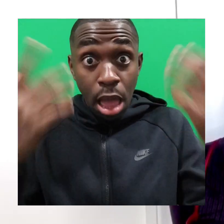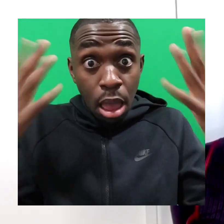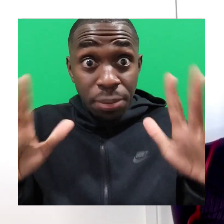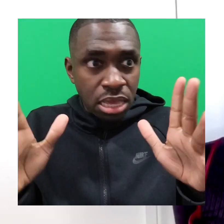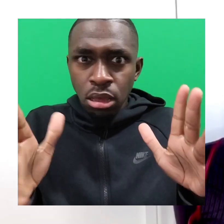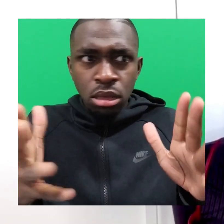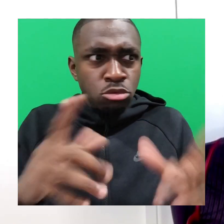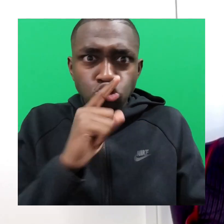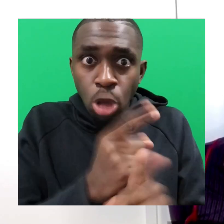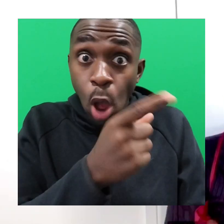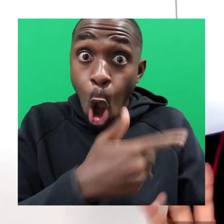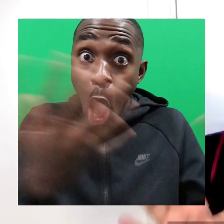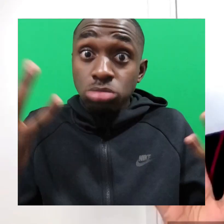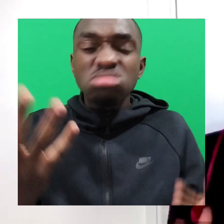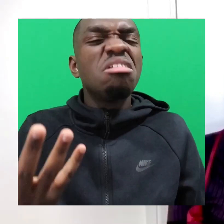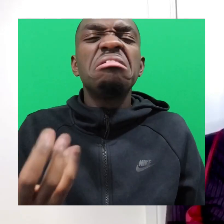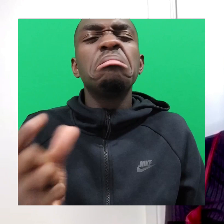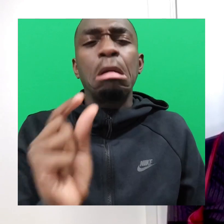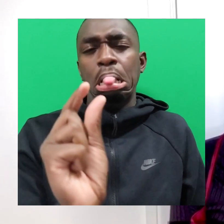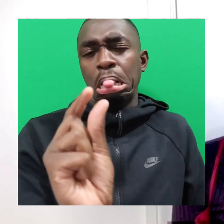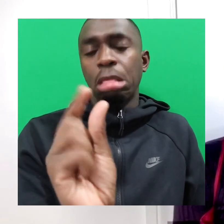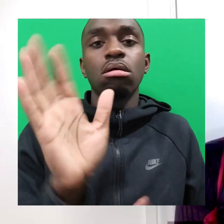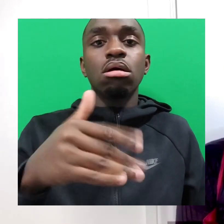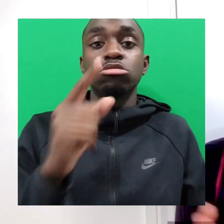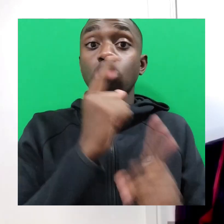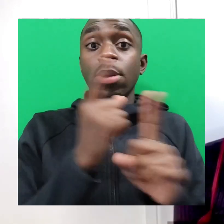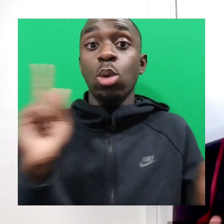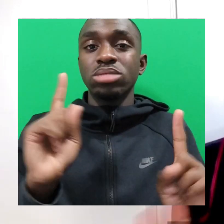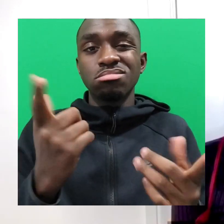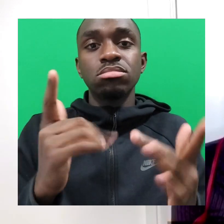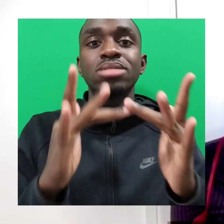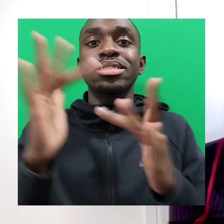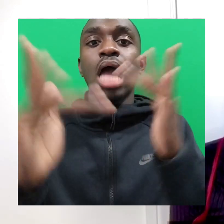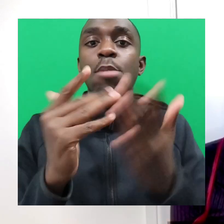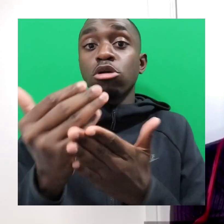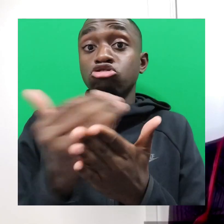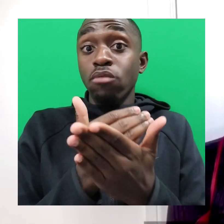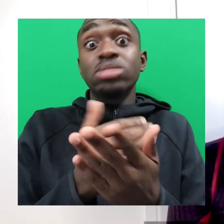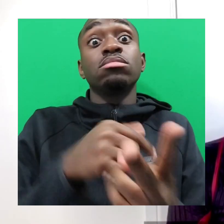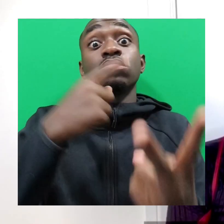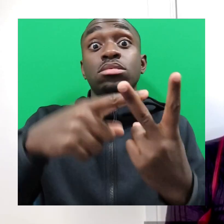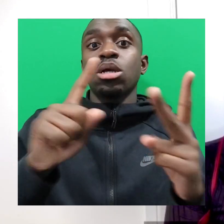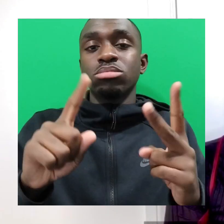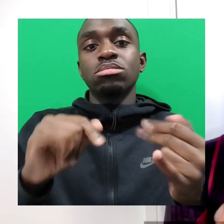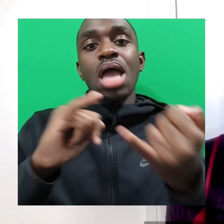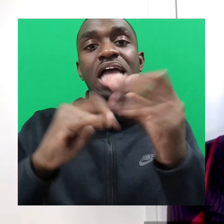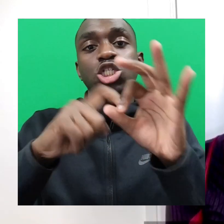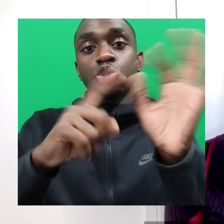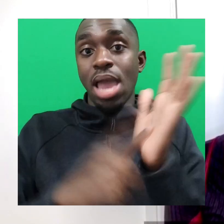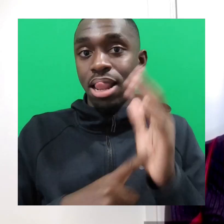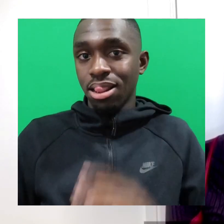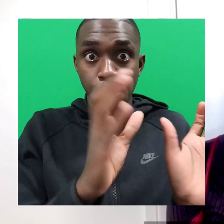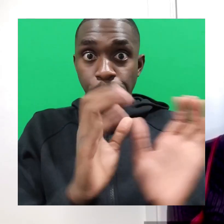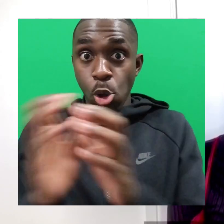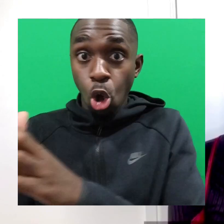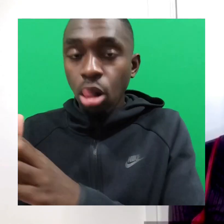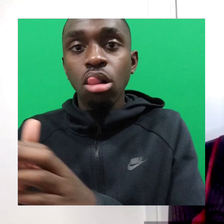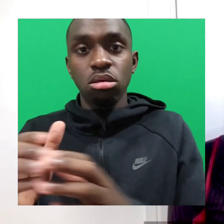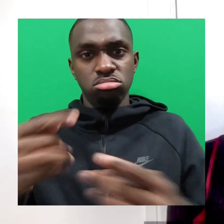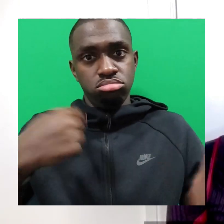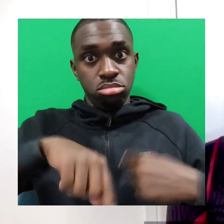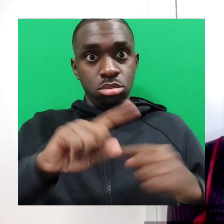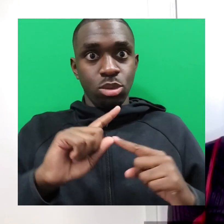But I learned a lot. Let me break down what the bootcamp roughly looked like. So we did a bit of web development.